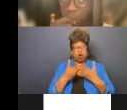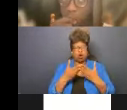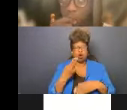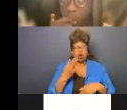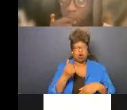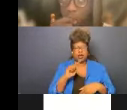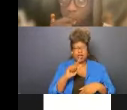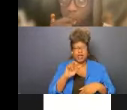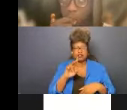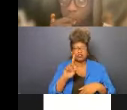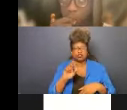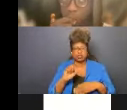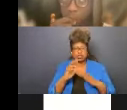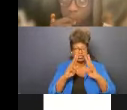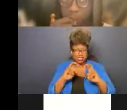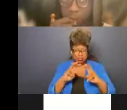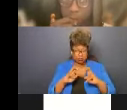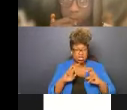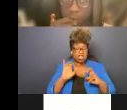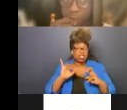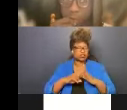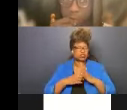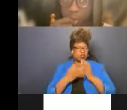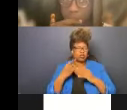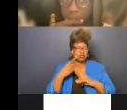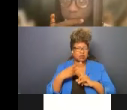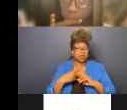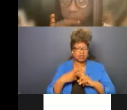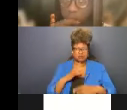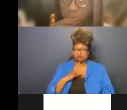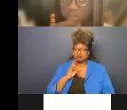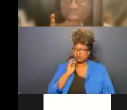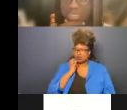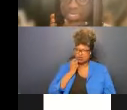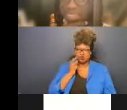Okay, cool. Yeah. You guys got it going on.